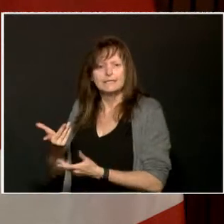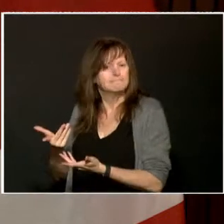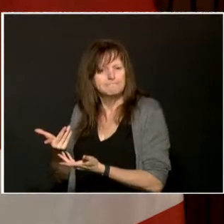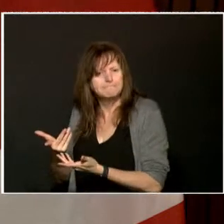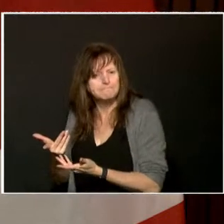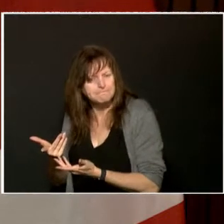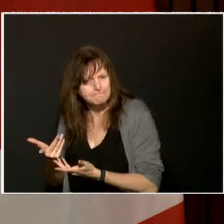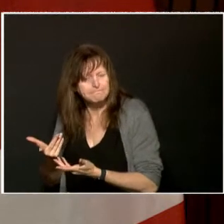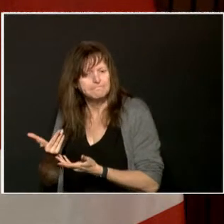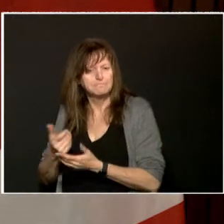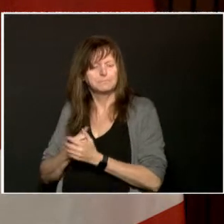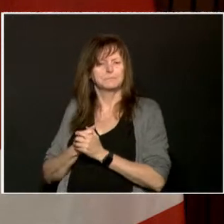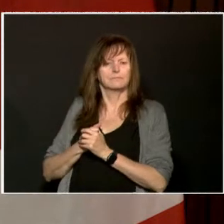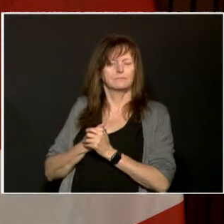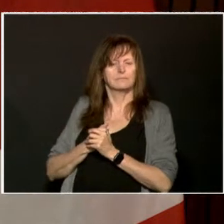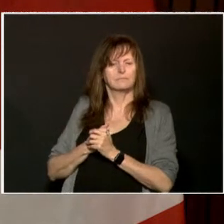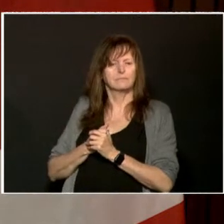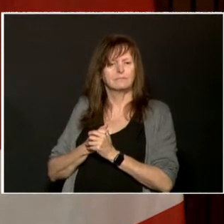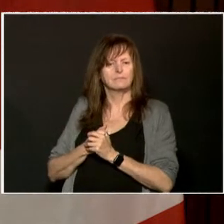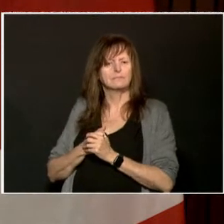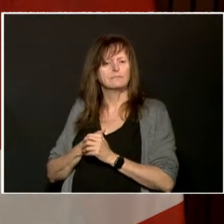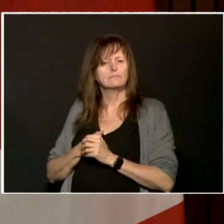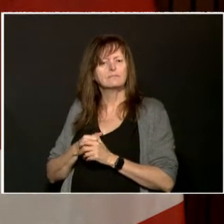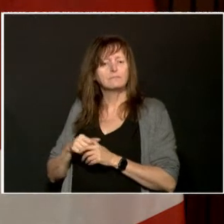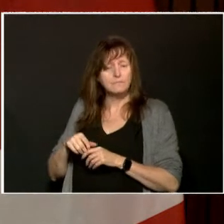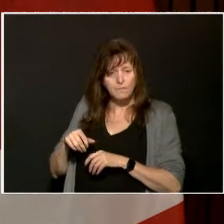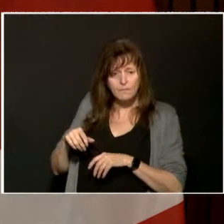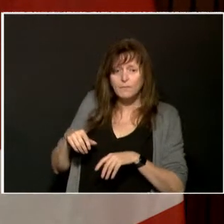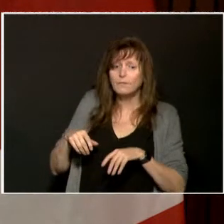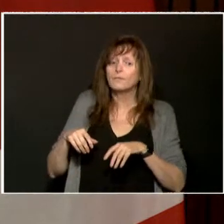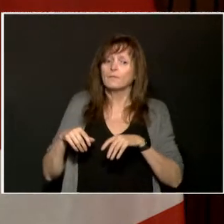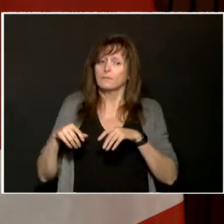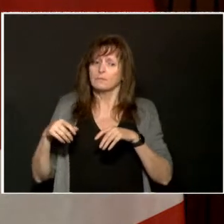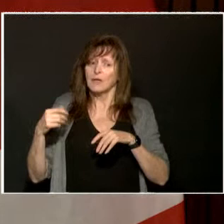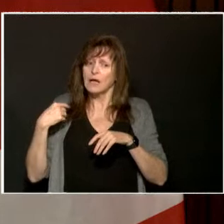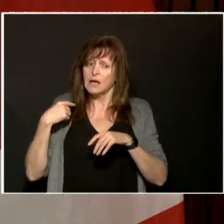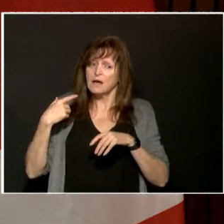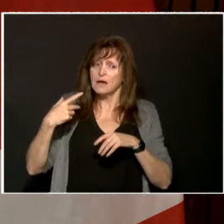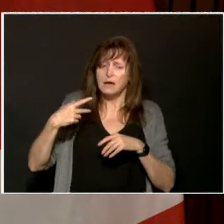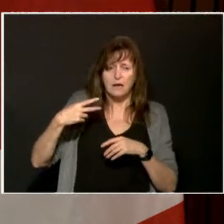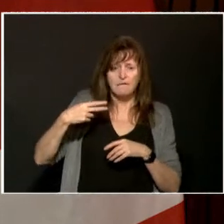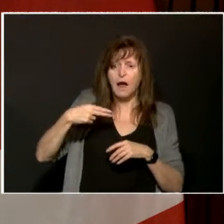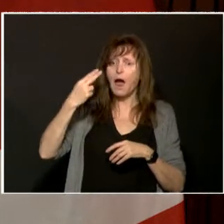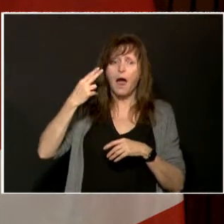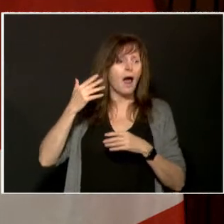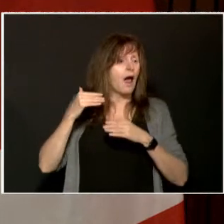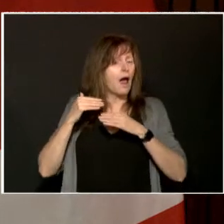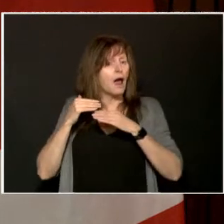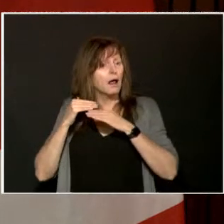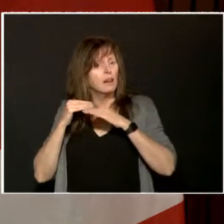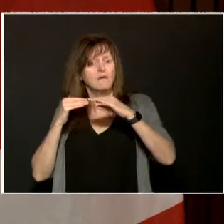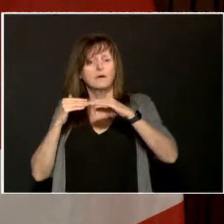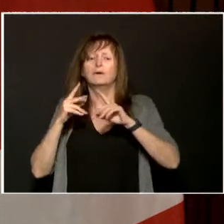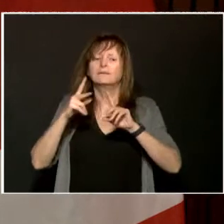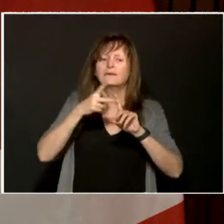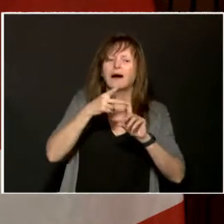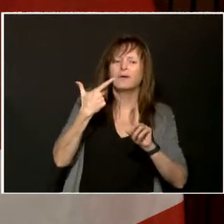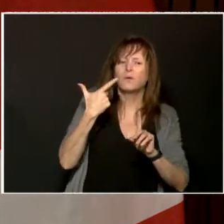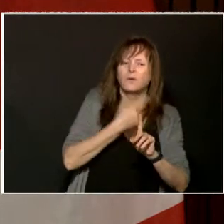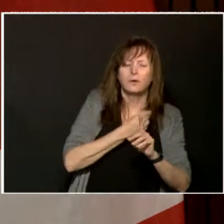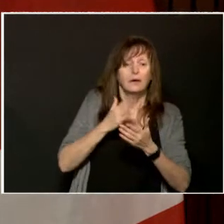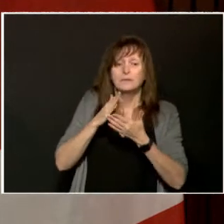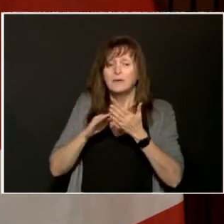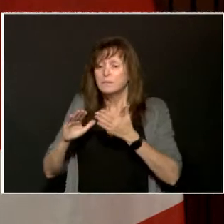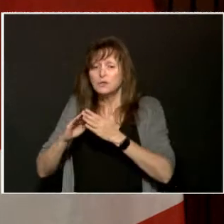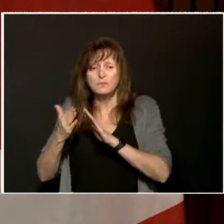first vaccine dose than we do, but a higher level of second vaccine dose. So we may have some protection from our higher level of vaccine dose. But